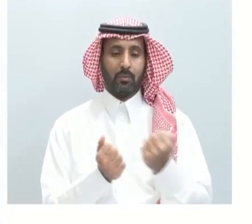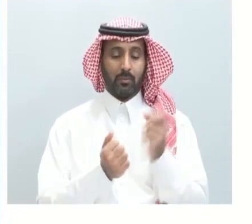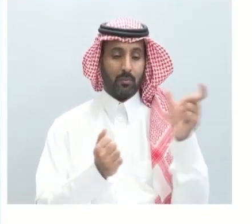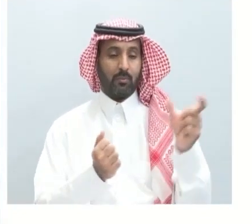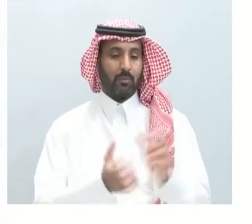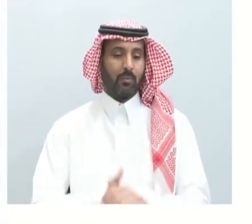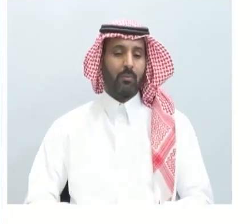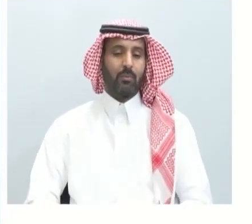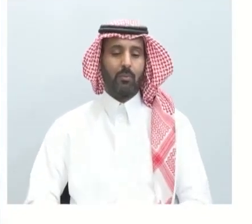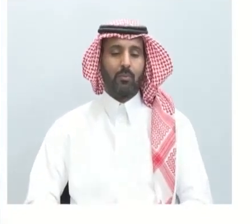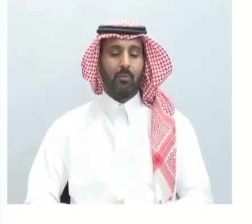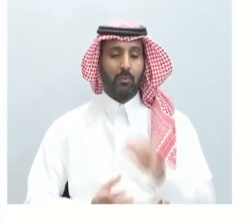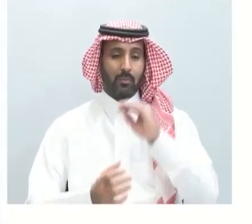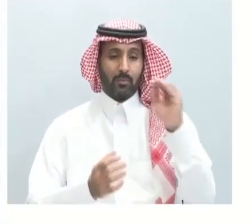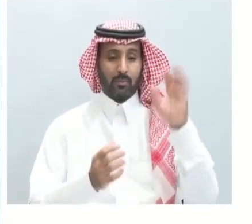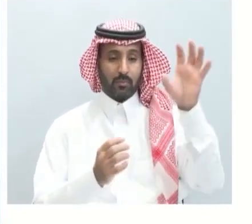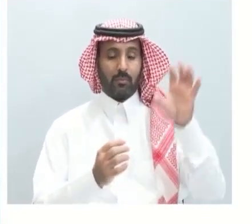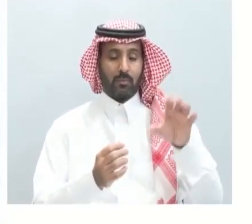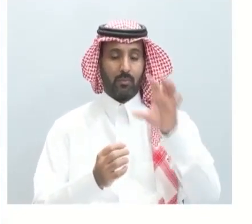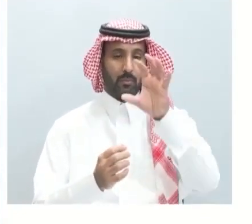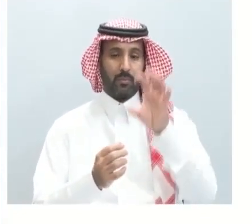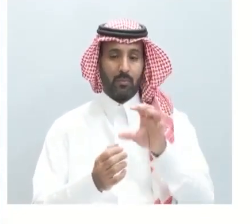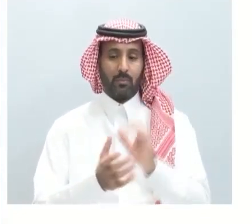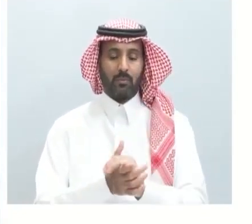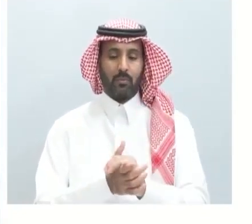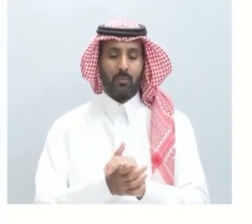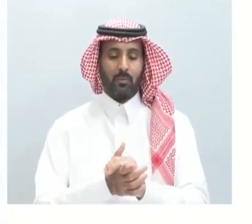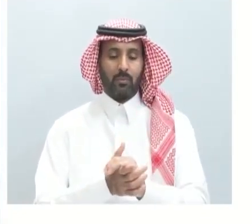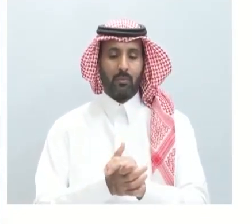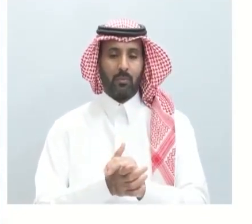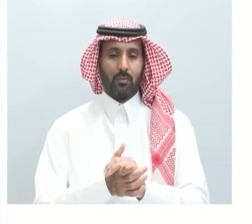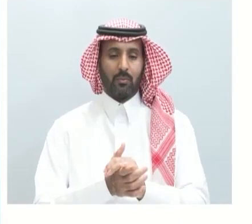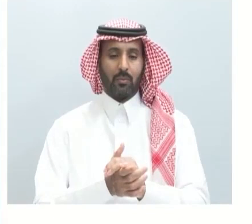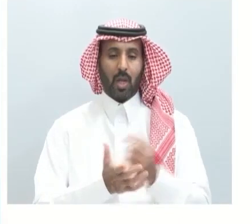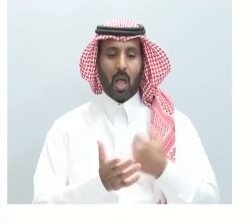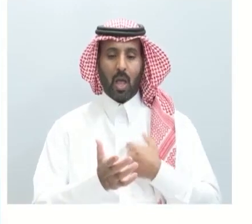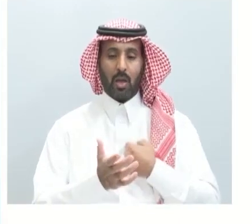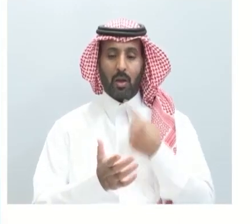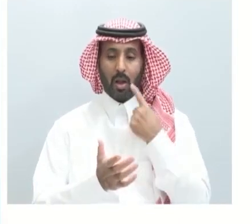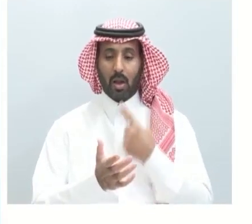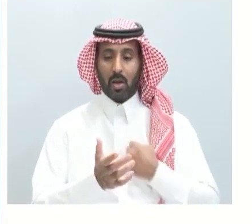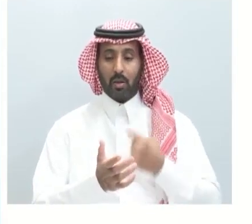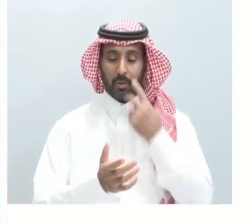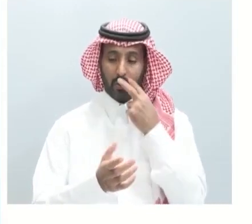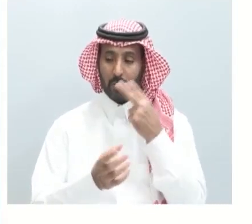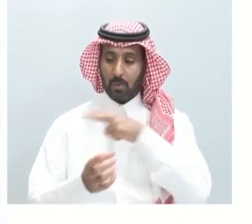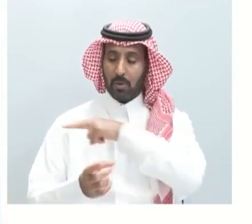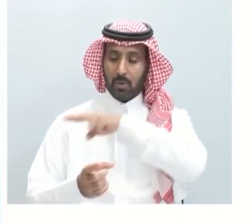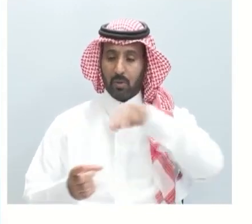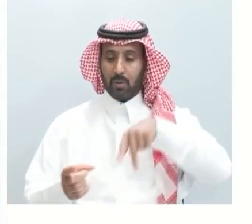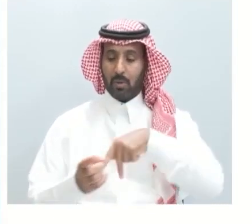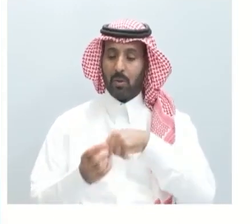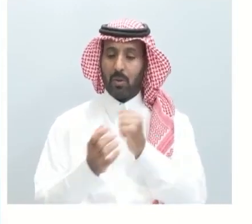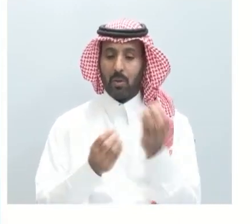prepositions complete the sentences with the correct preposition I like being surrounded